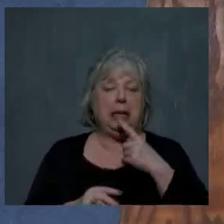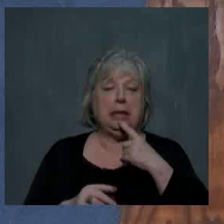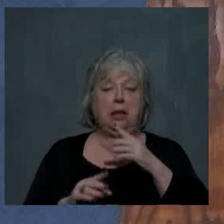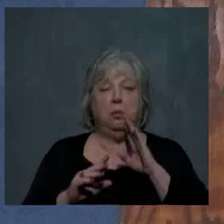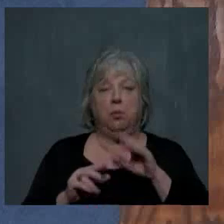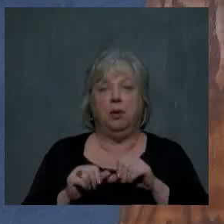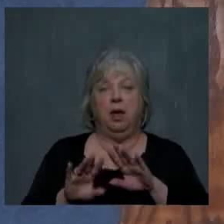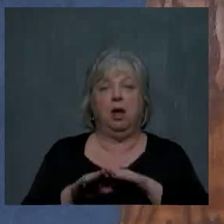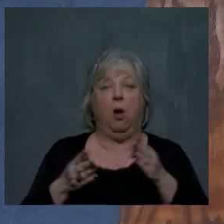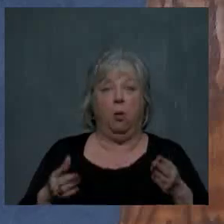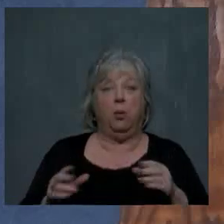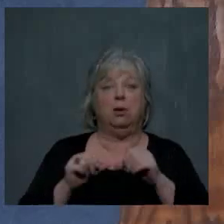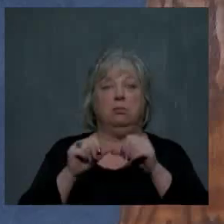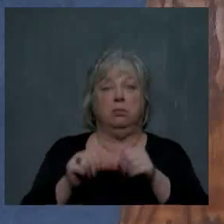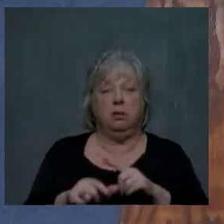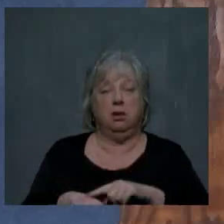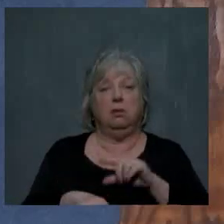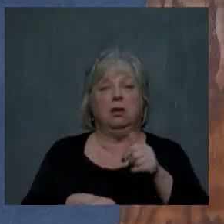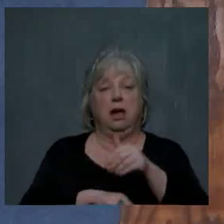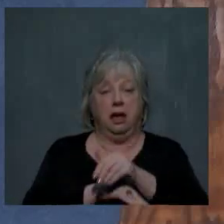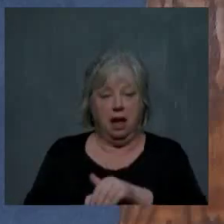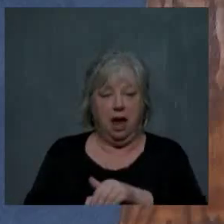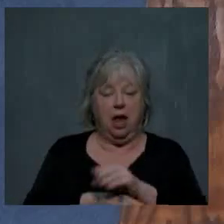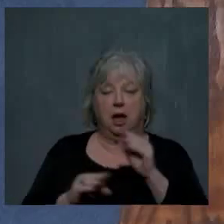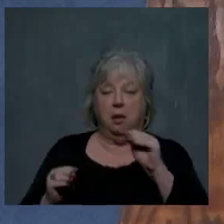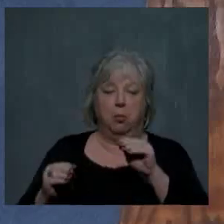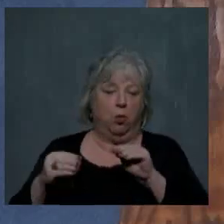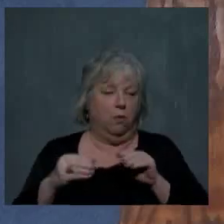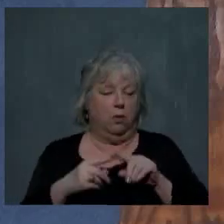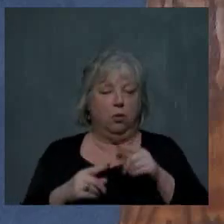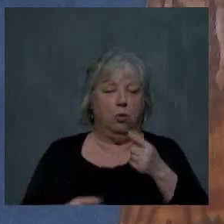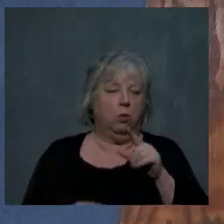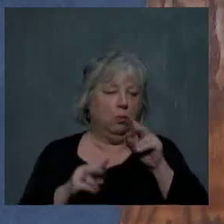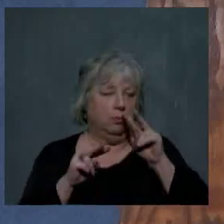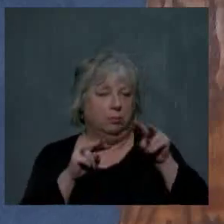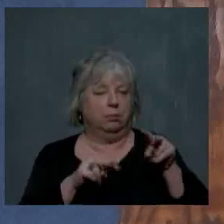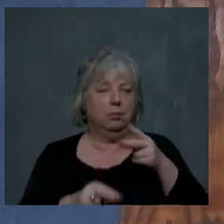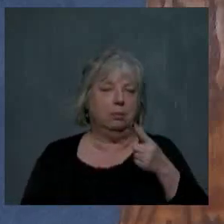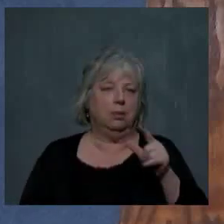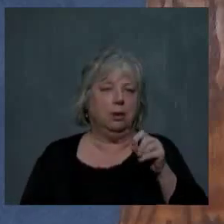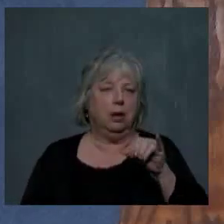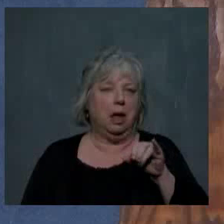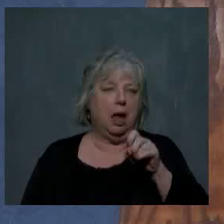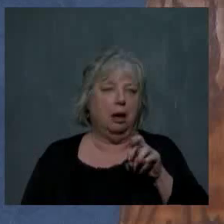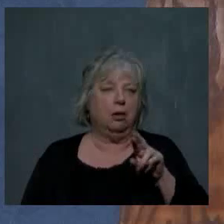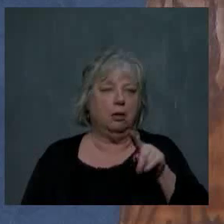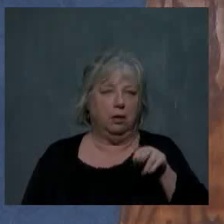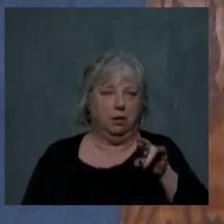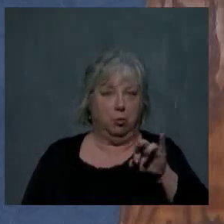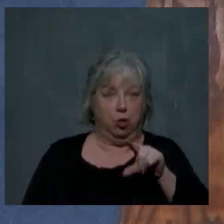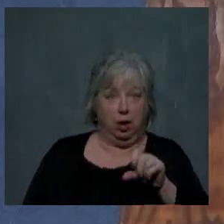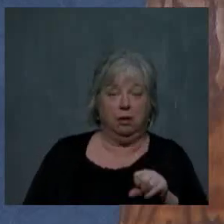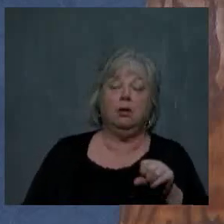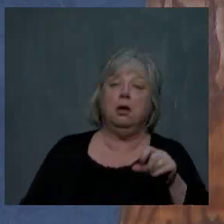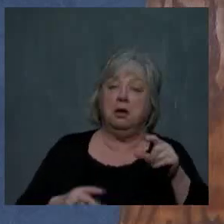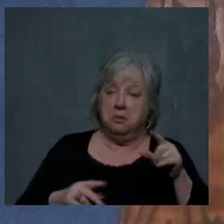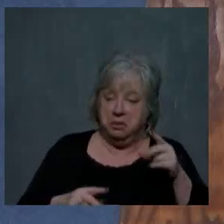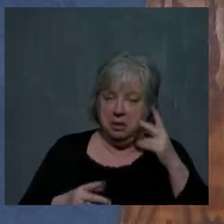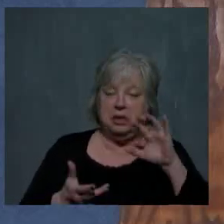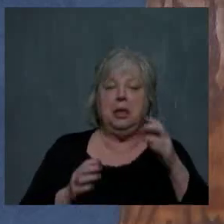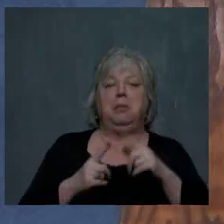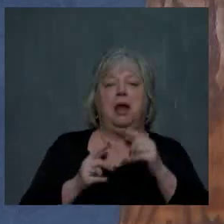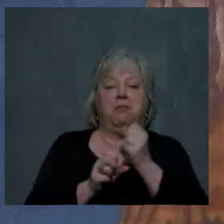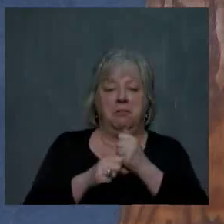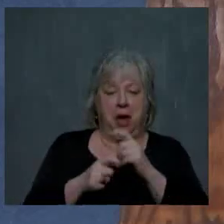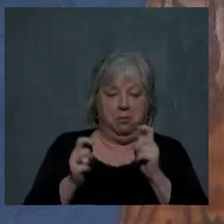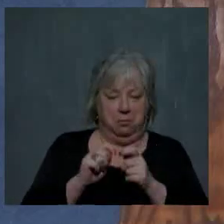night, moving everything to the front facing Gyre Springs. It's quite obvious they have made alterations to what they originally said.